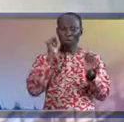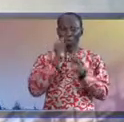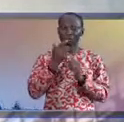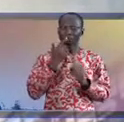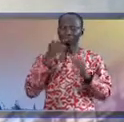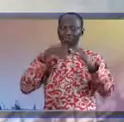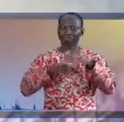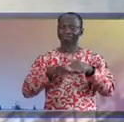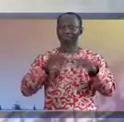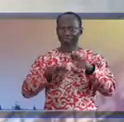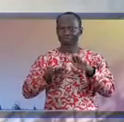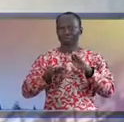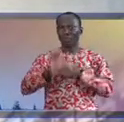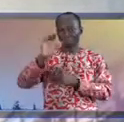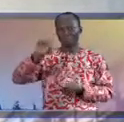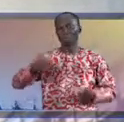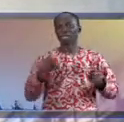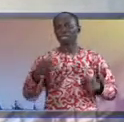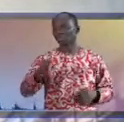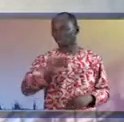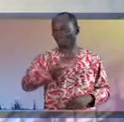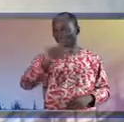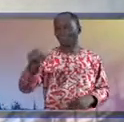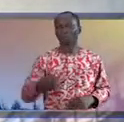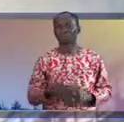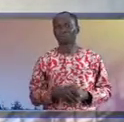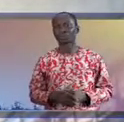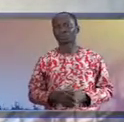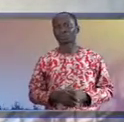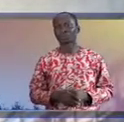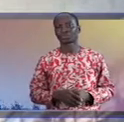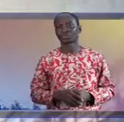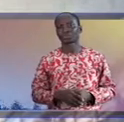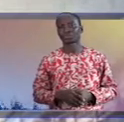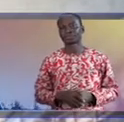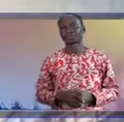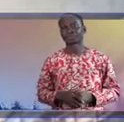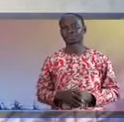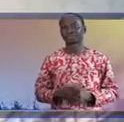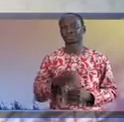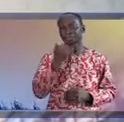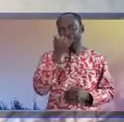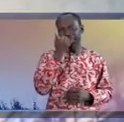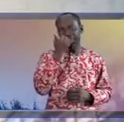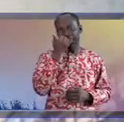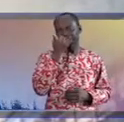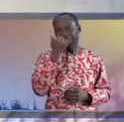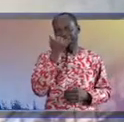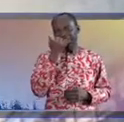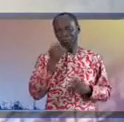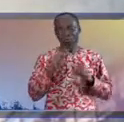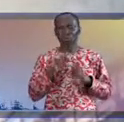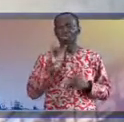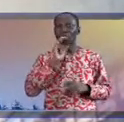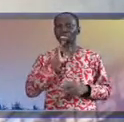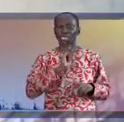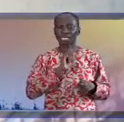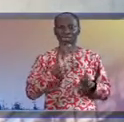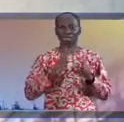cloud. Baby, I'm making kind of interesting back because me and Unich, they say, Israel, now one gets a